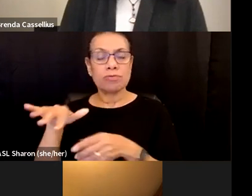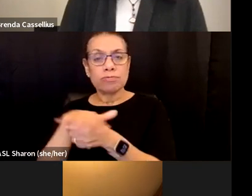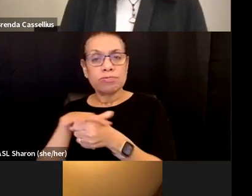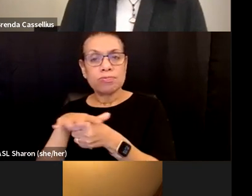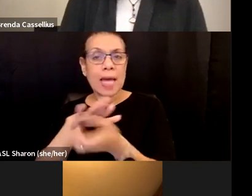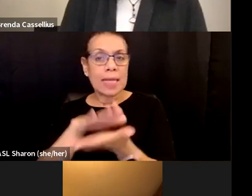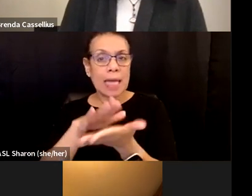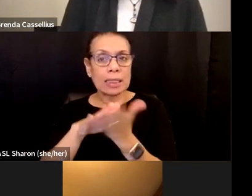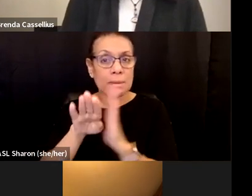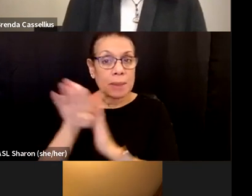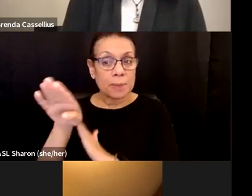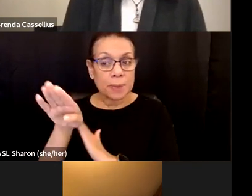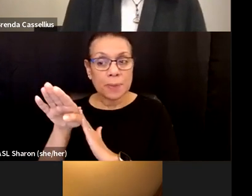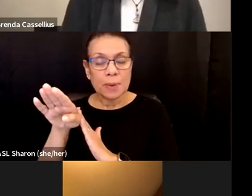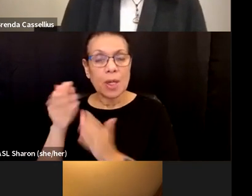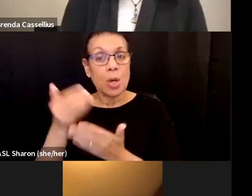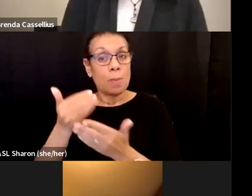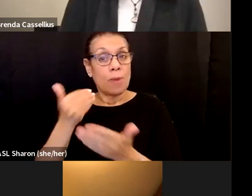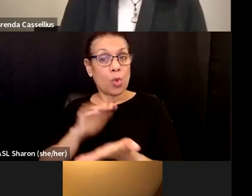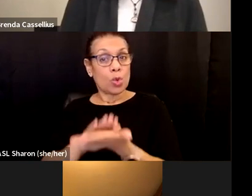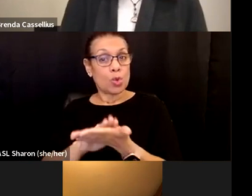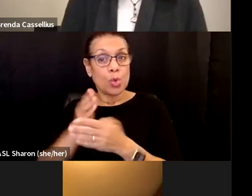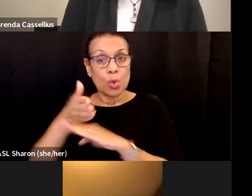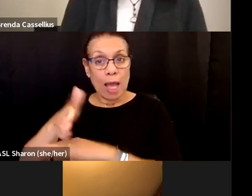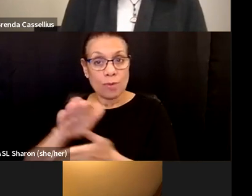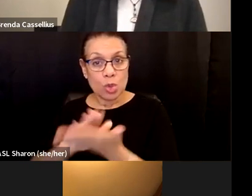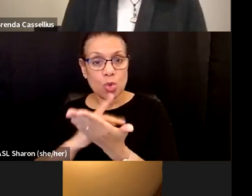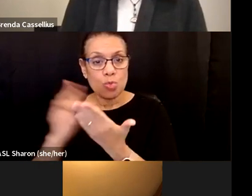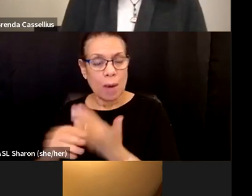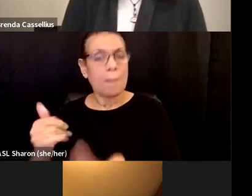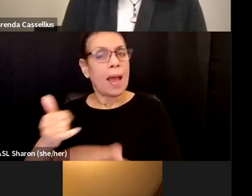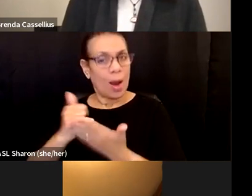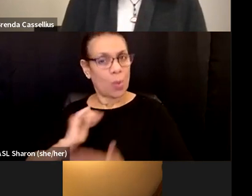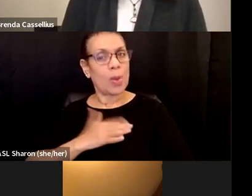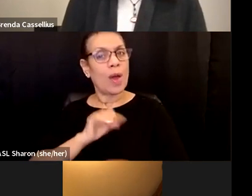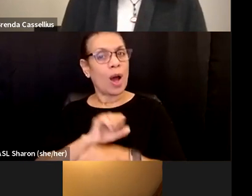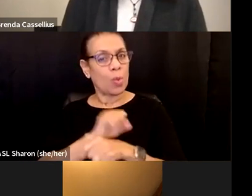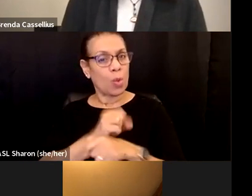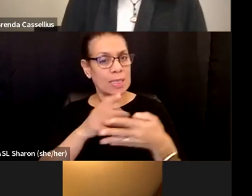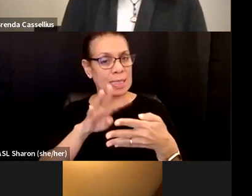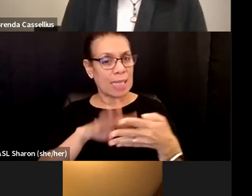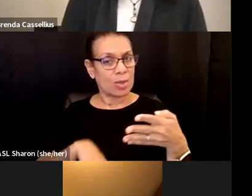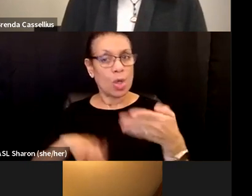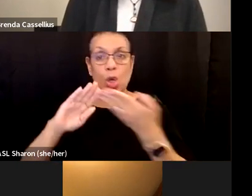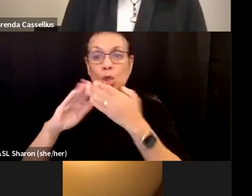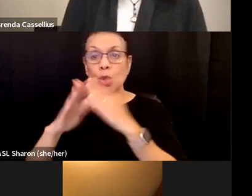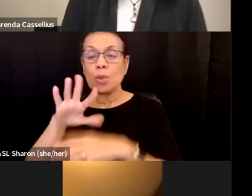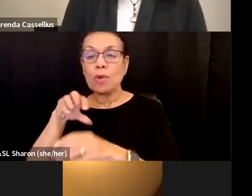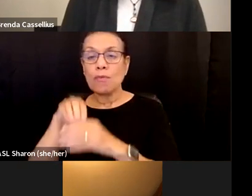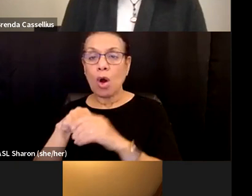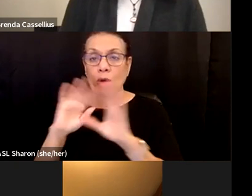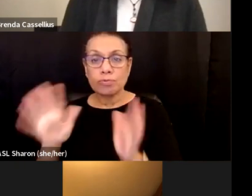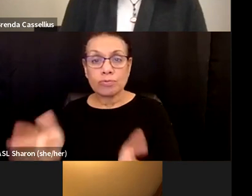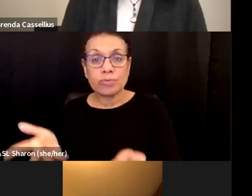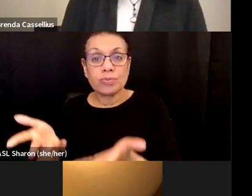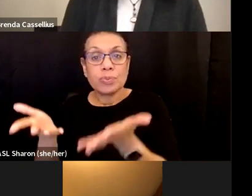academic excellence before and after school programming helped their working schedules community involvement can help raise all the boats